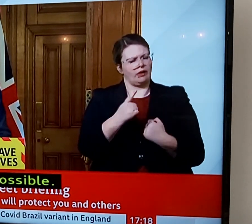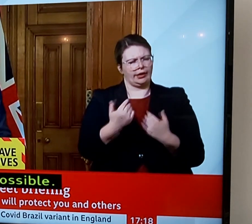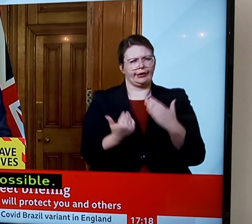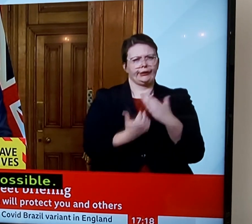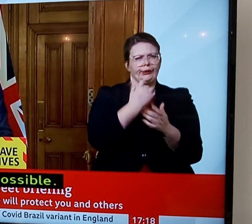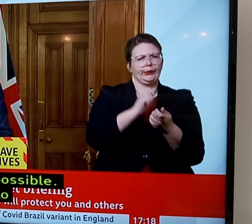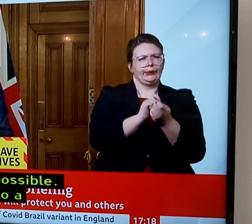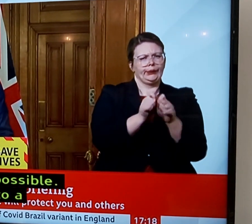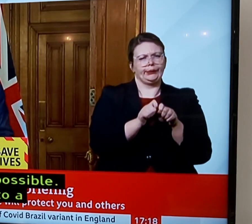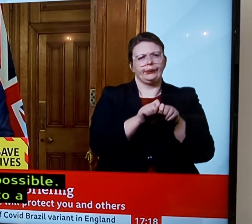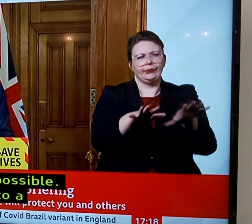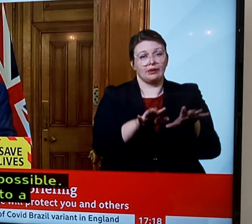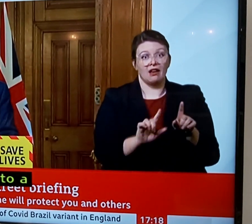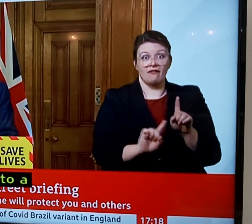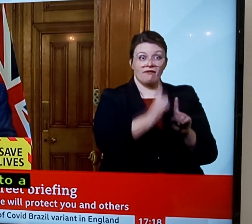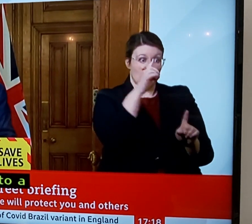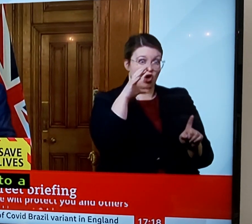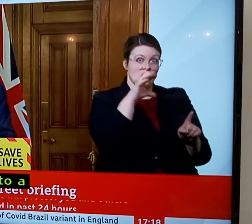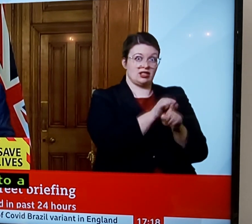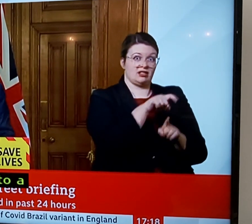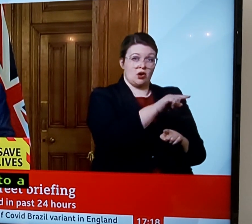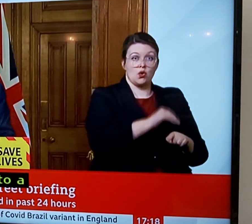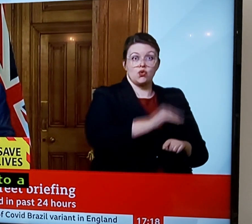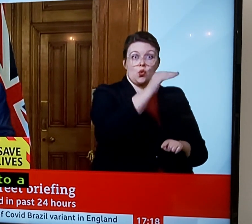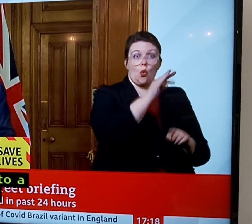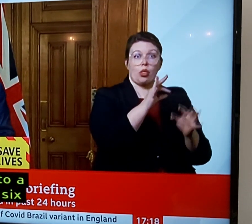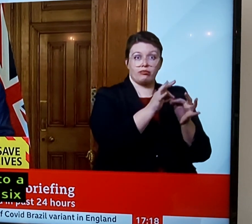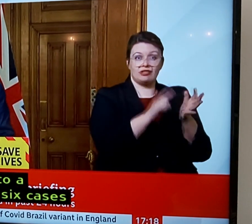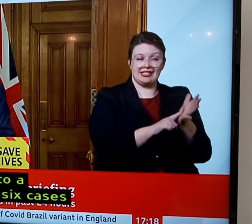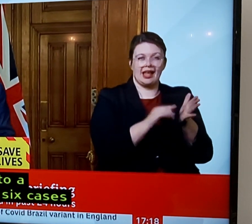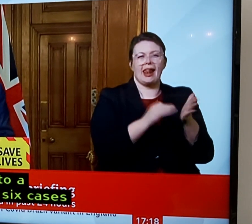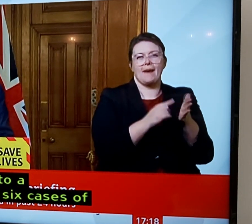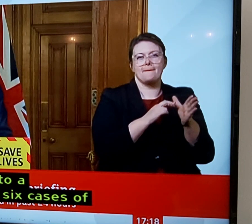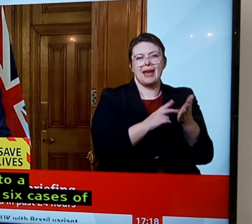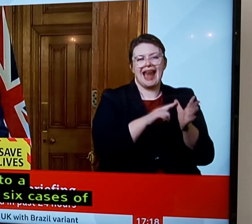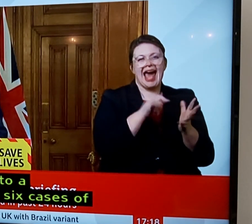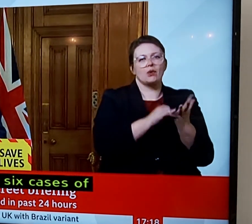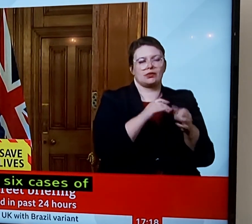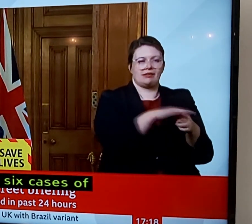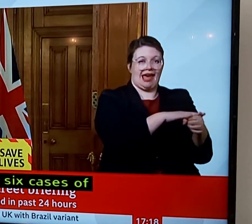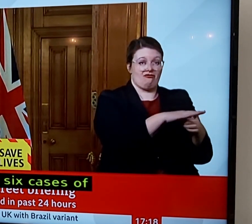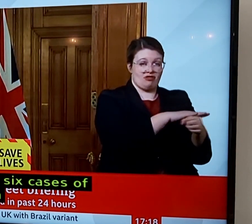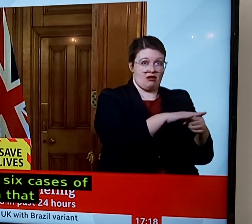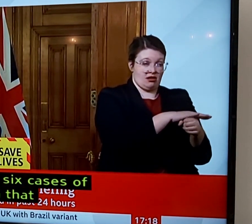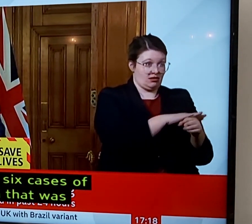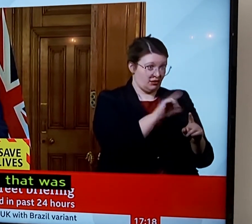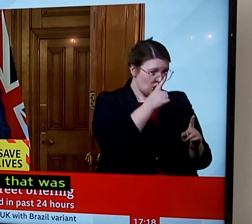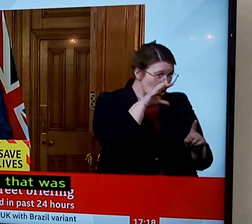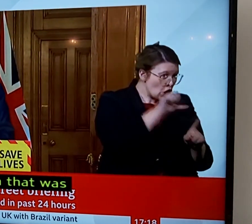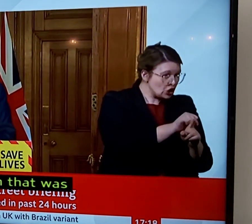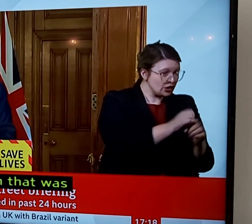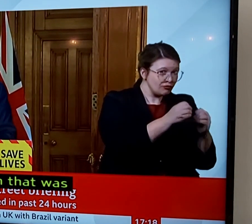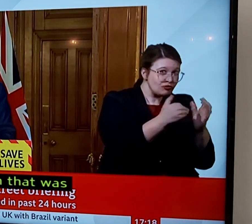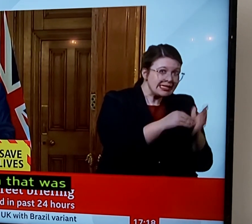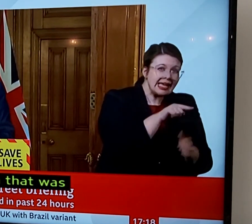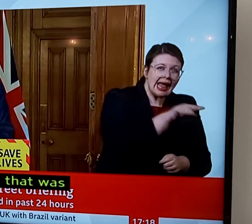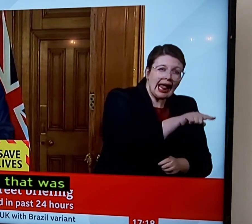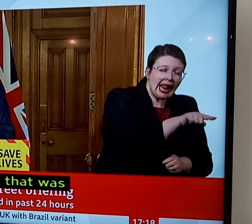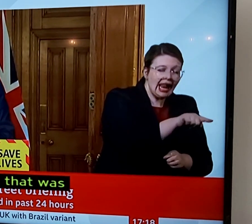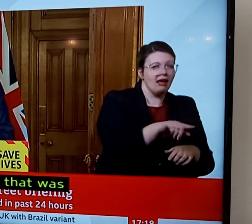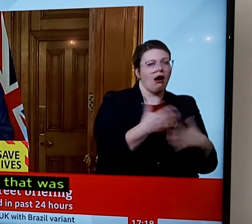concern that was first identified in Manaus in Brazil, that we have identified here in the UK, 3 in Scotland and 3 in